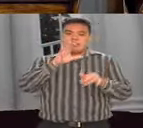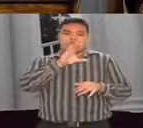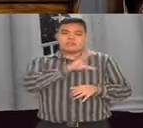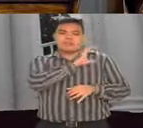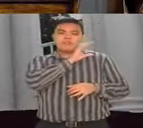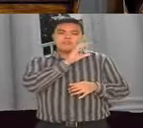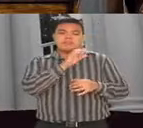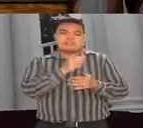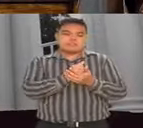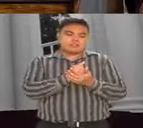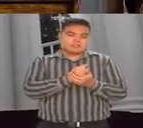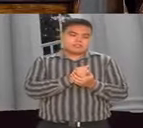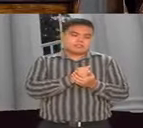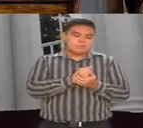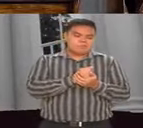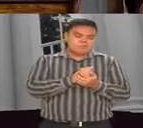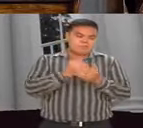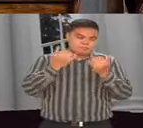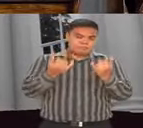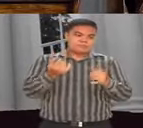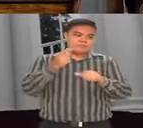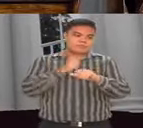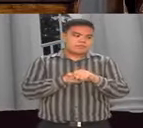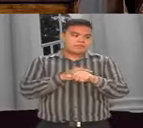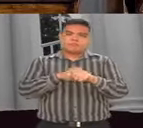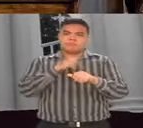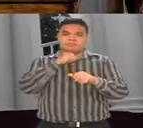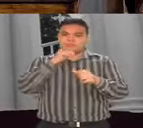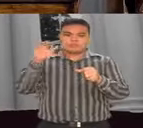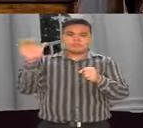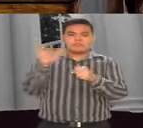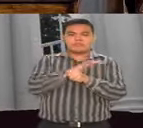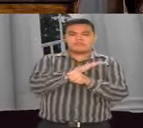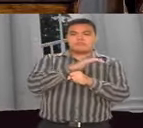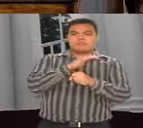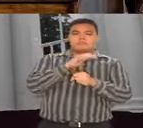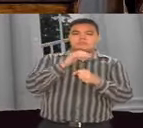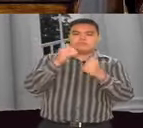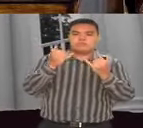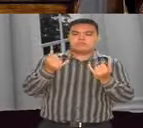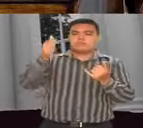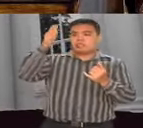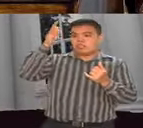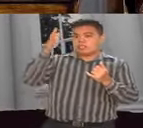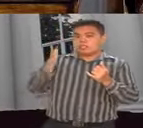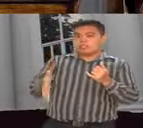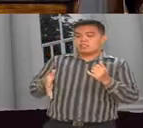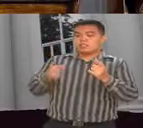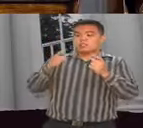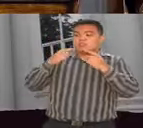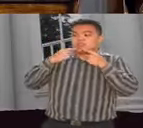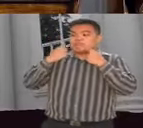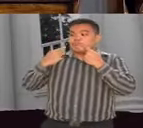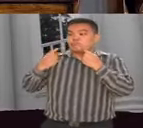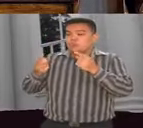confidence. Of course, during this time, wala pa makumplito ang Bible, the Lord spoke to them in